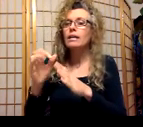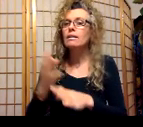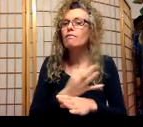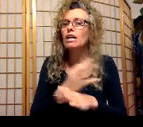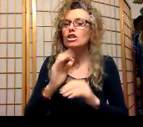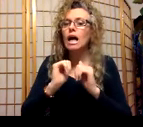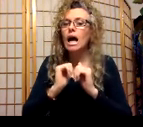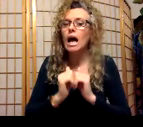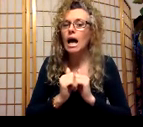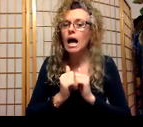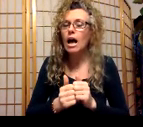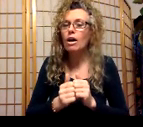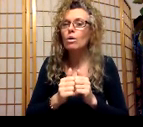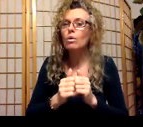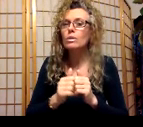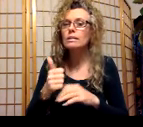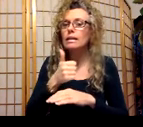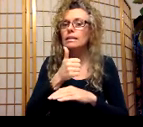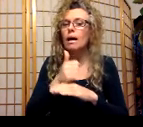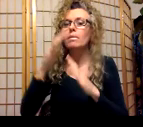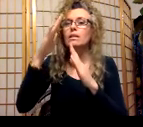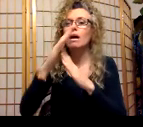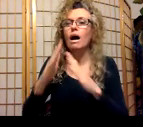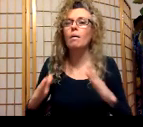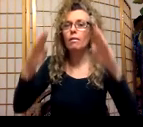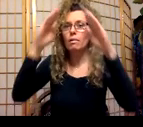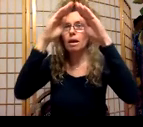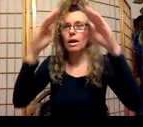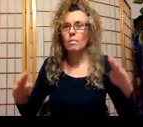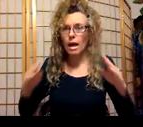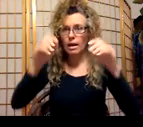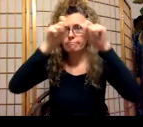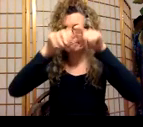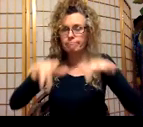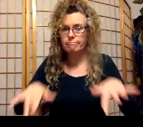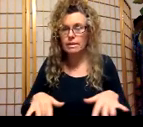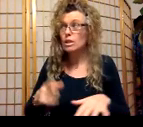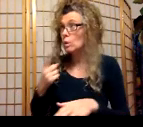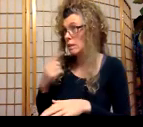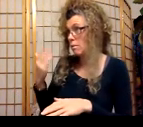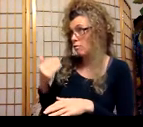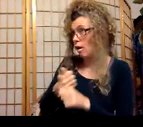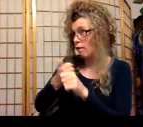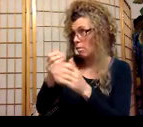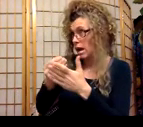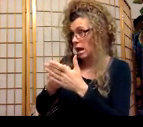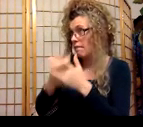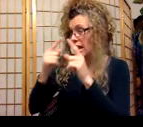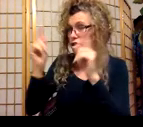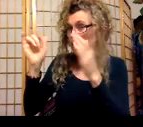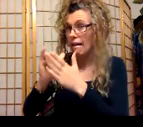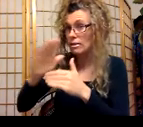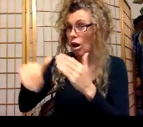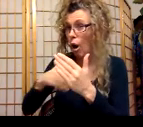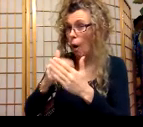one organization, the top of the pyramid, and delegated through them. As you said earlier, follow the money, because eventually that is what it's